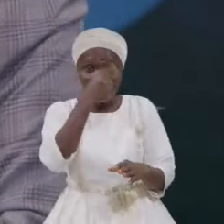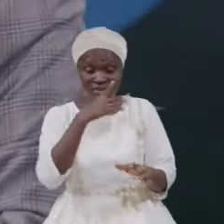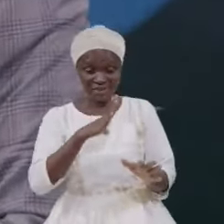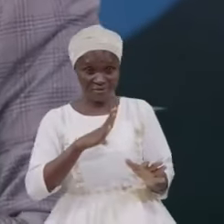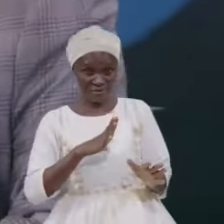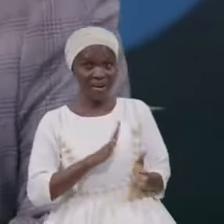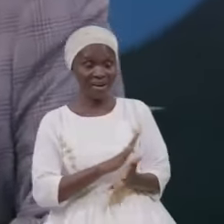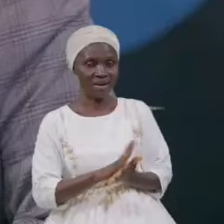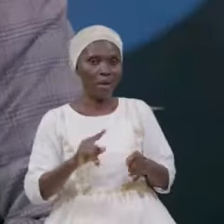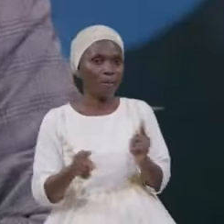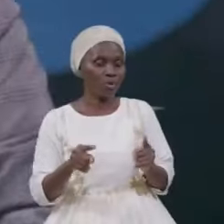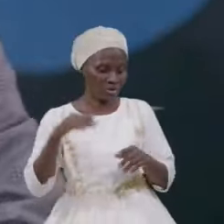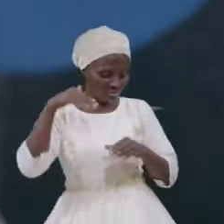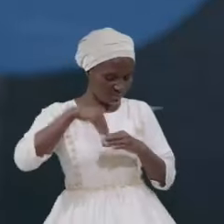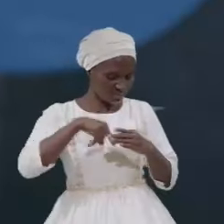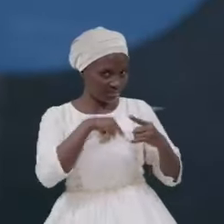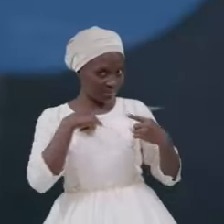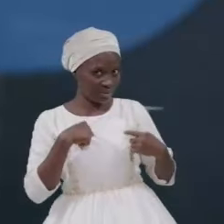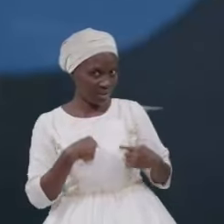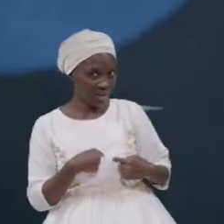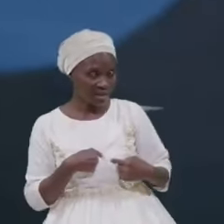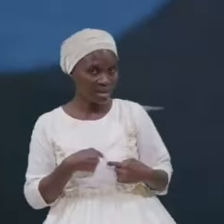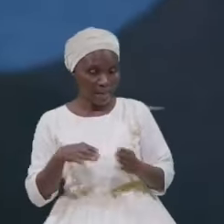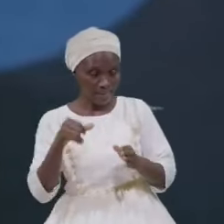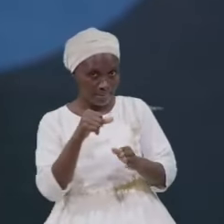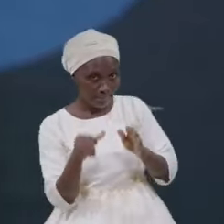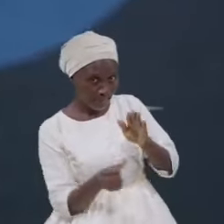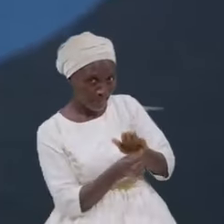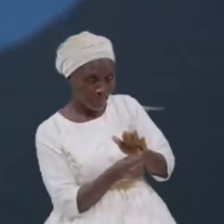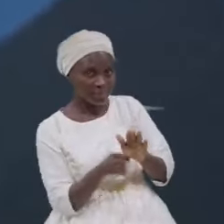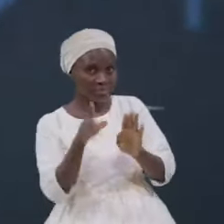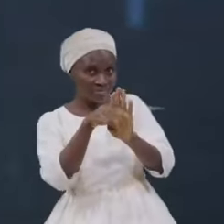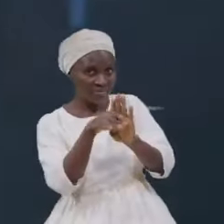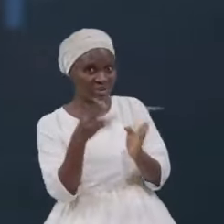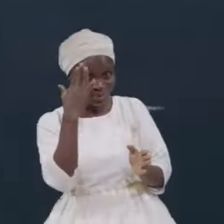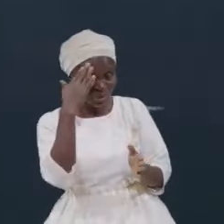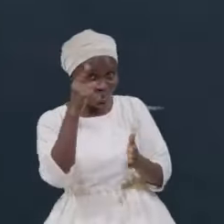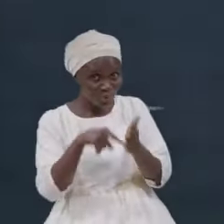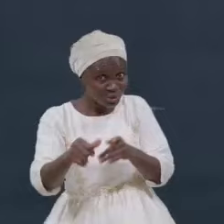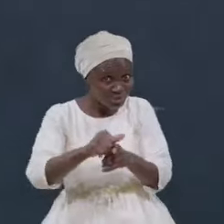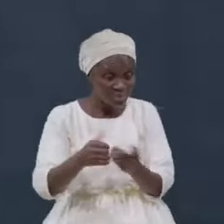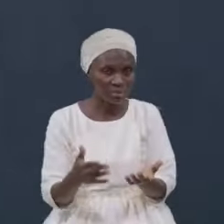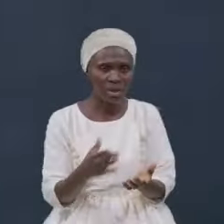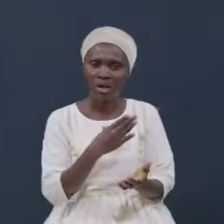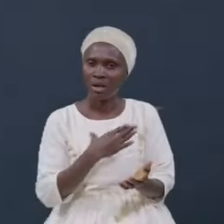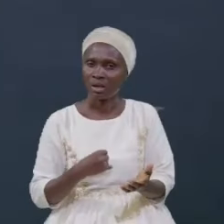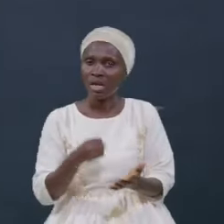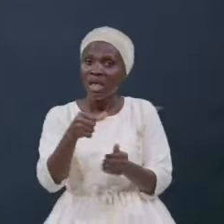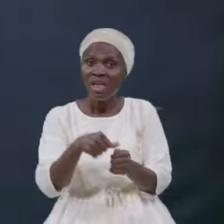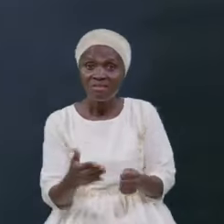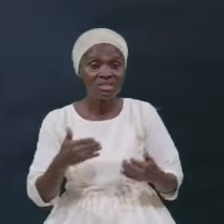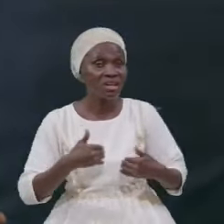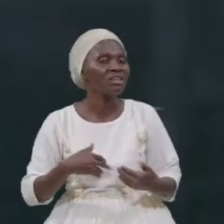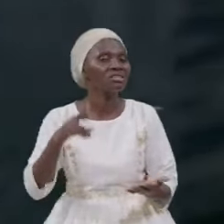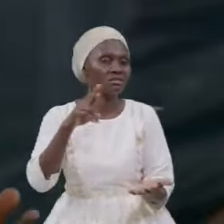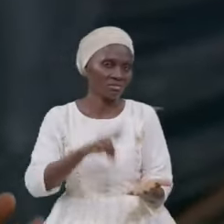door, look at what you're doing, and everything has record. But if you come today and you see all